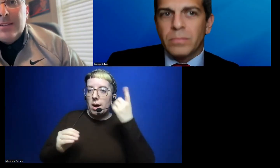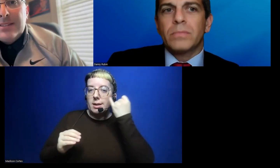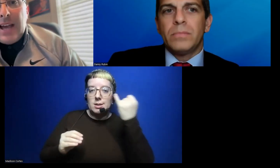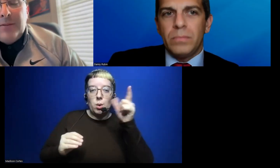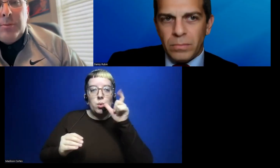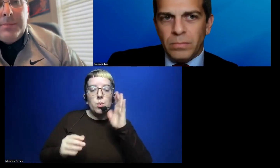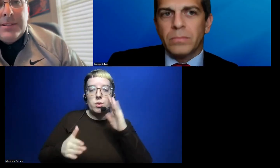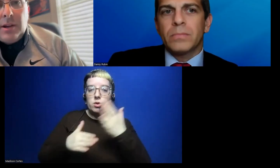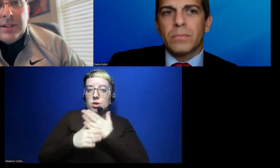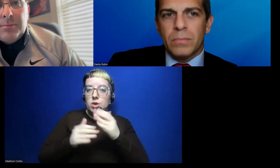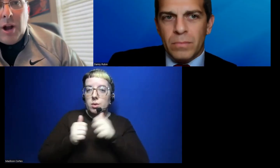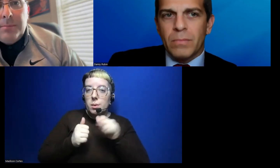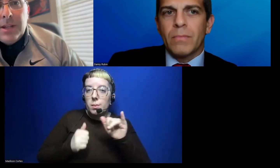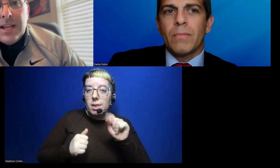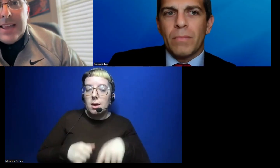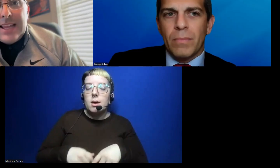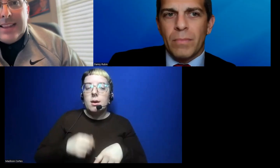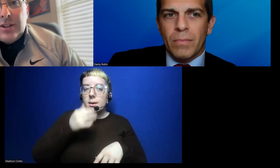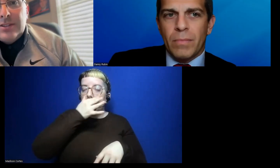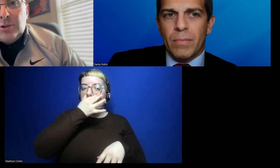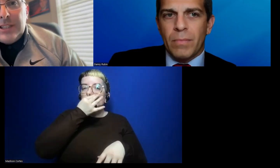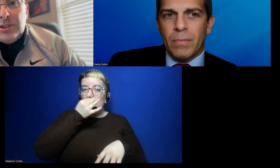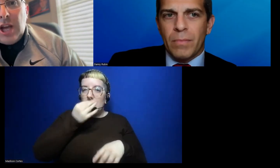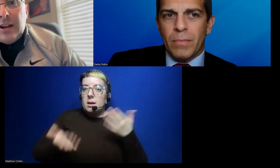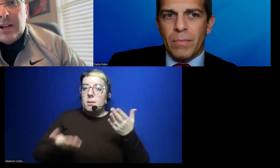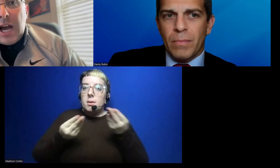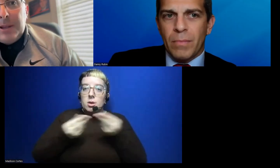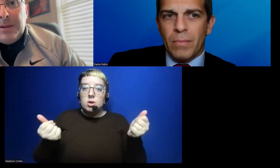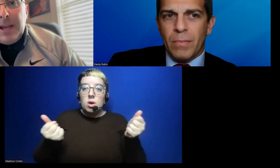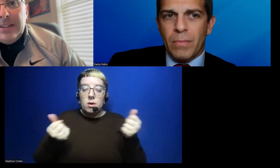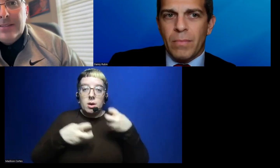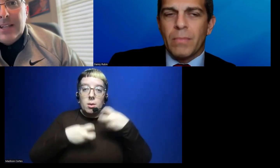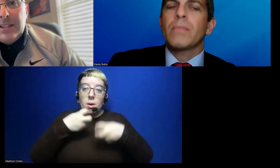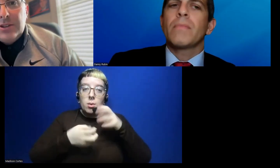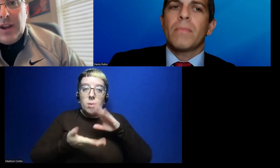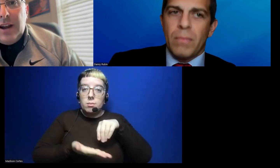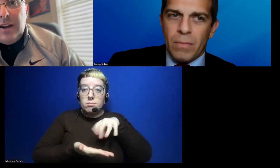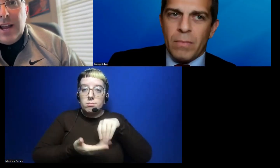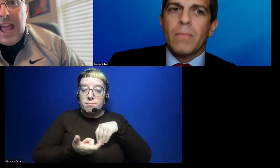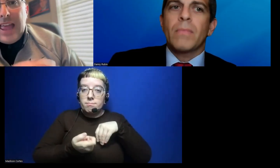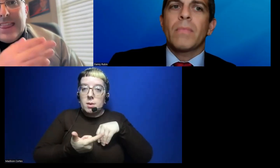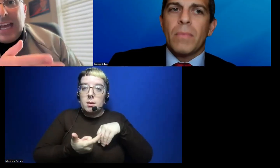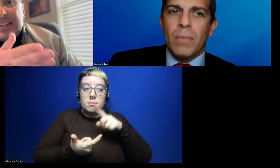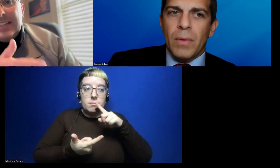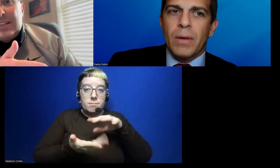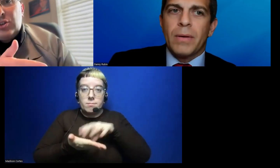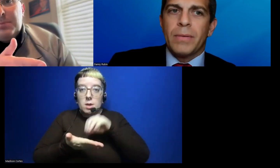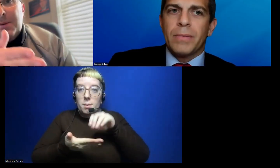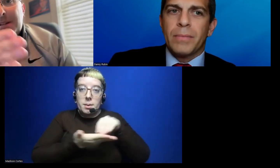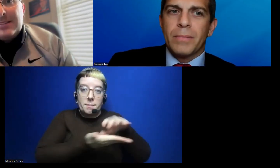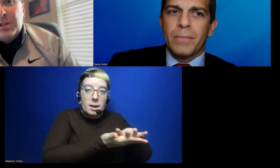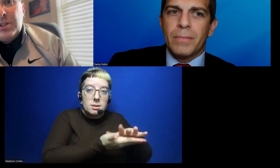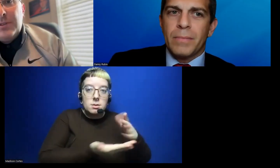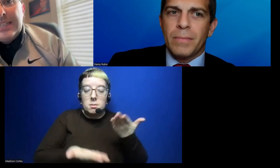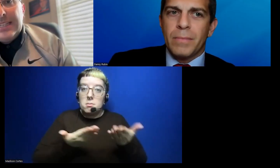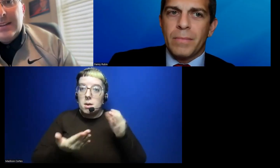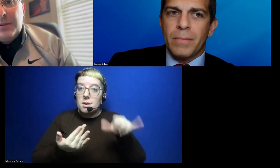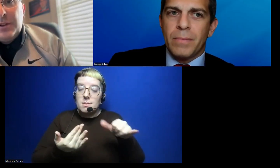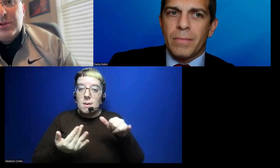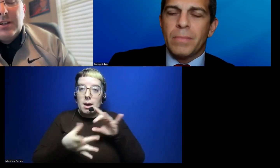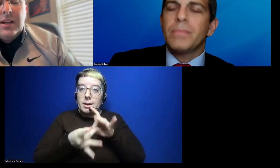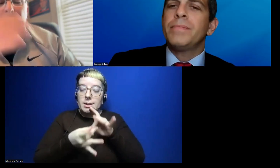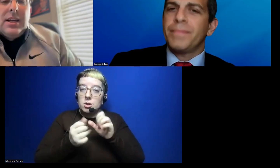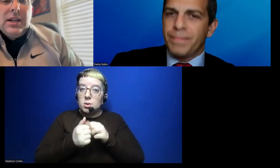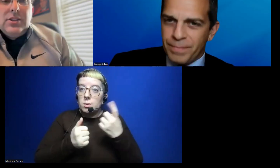What they may on staff, you may be solving a problem that they're going to screenshot or copy and paste and share. And that connection may be someone you need